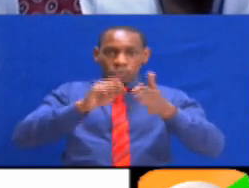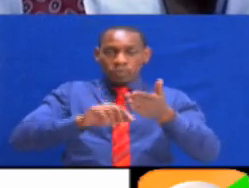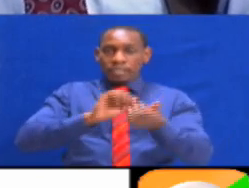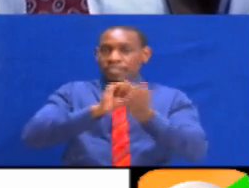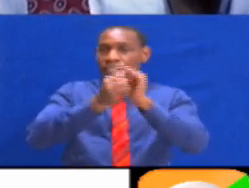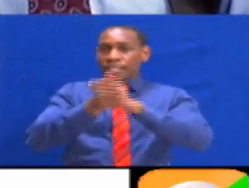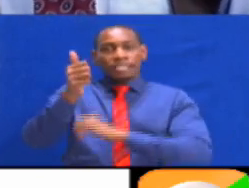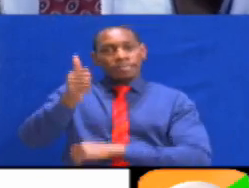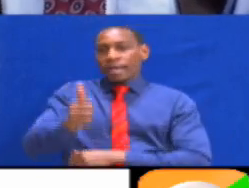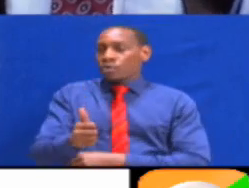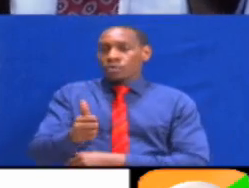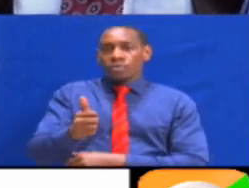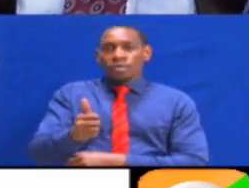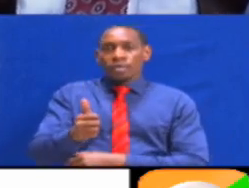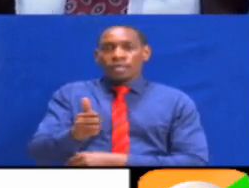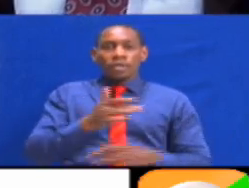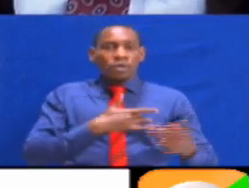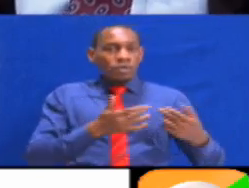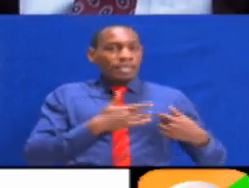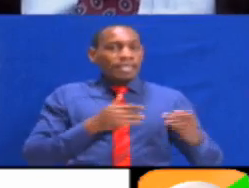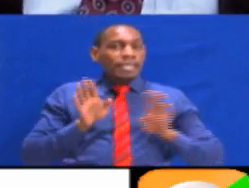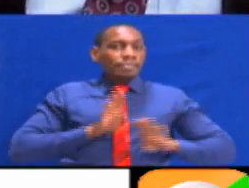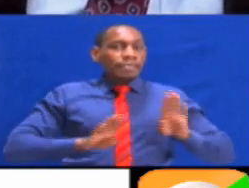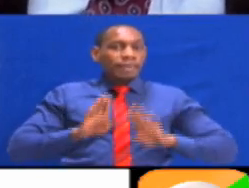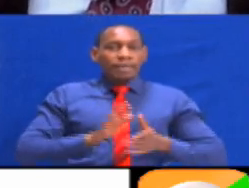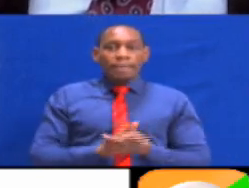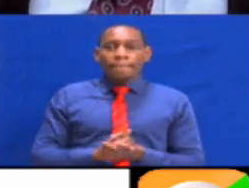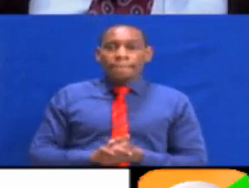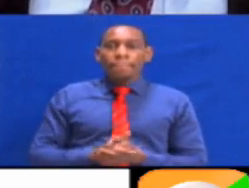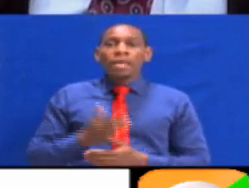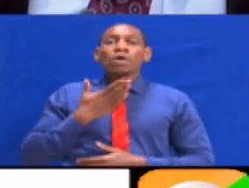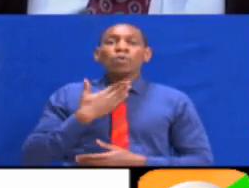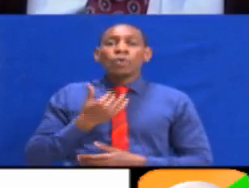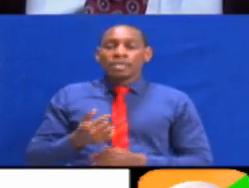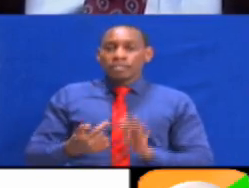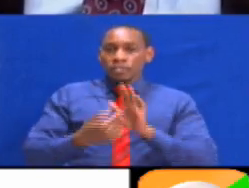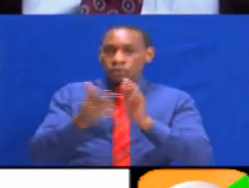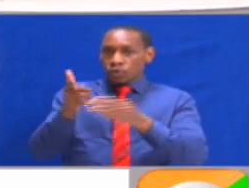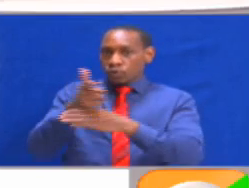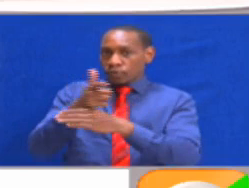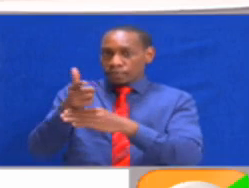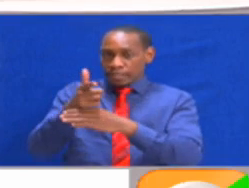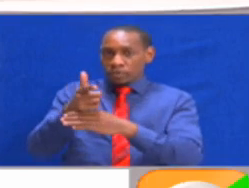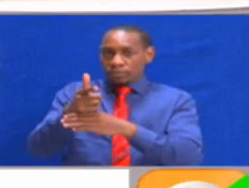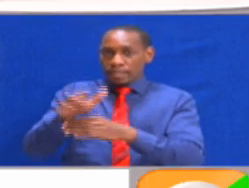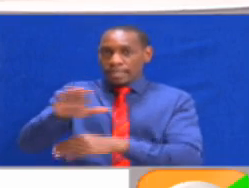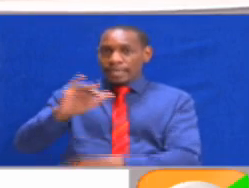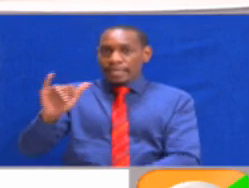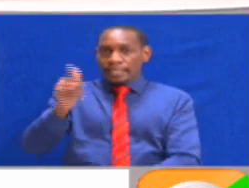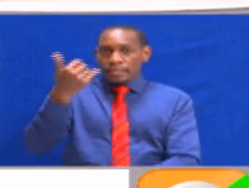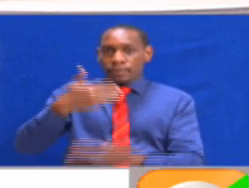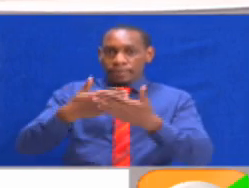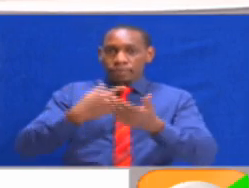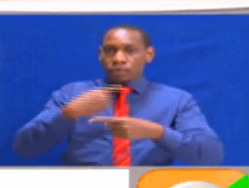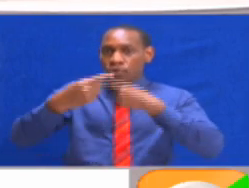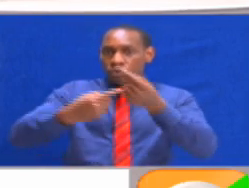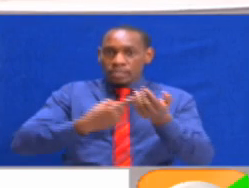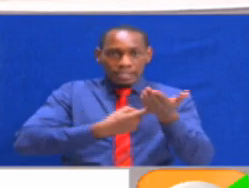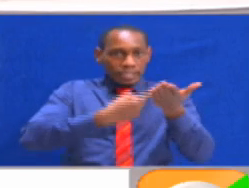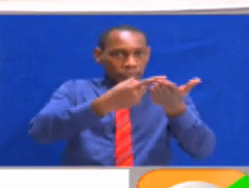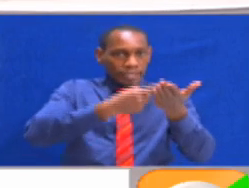much in terms of behavior. And I just want us to listen to the voices from Eastleigh before we continue,